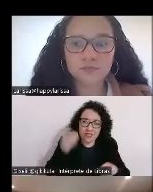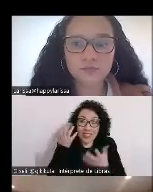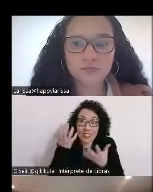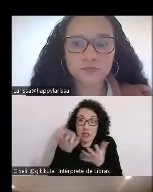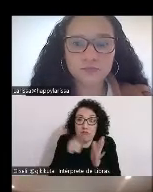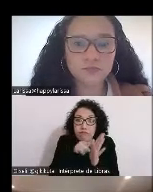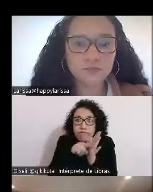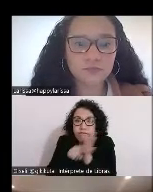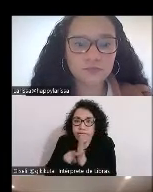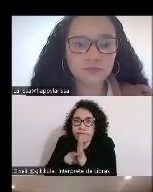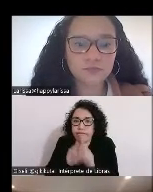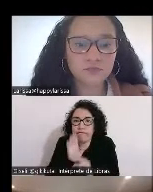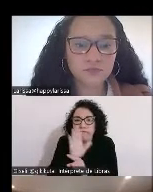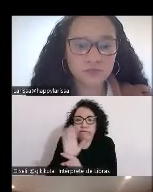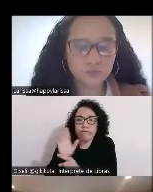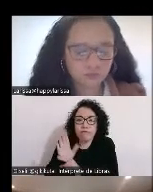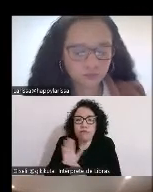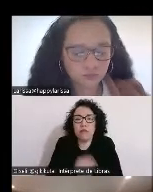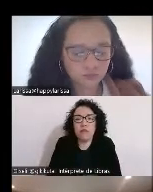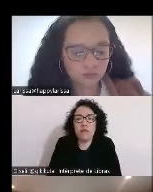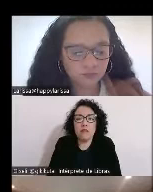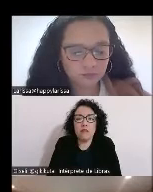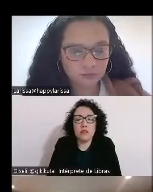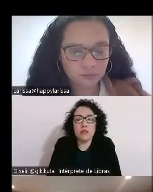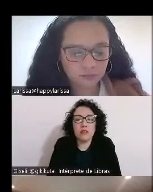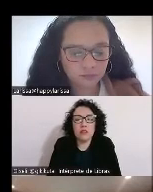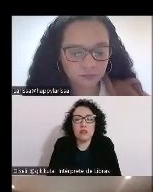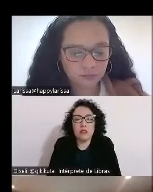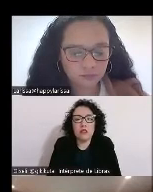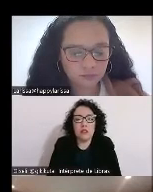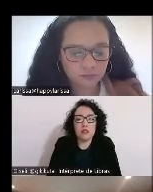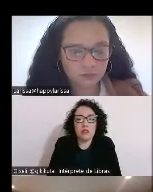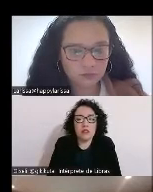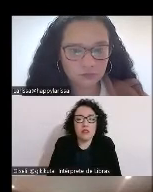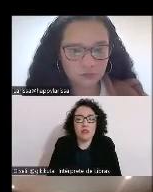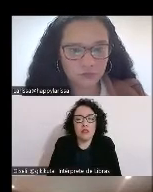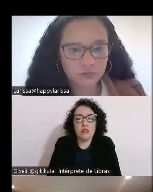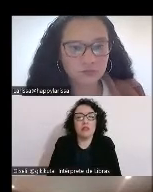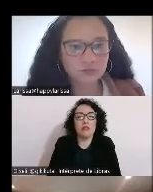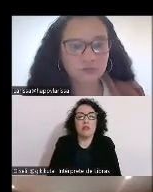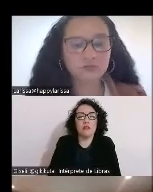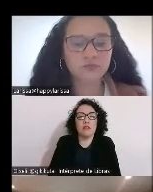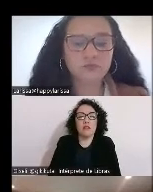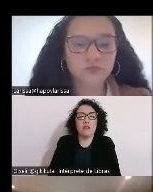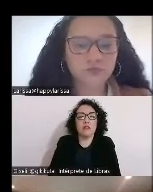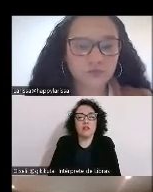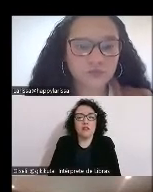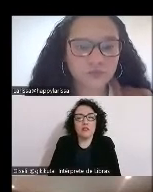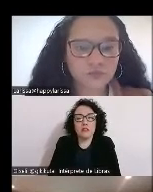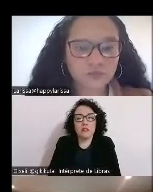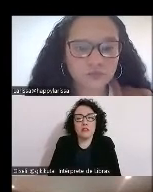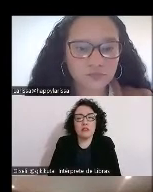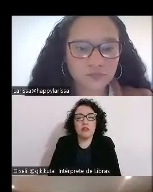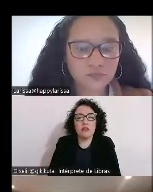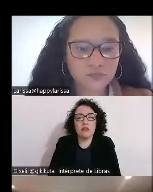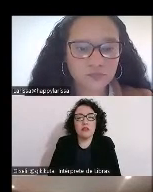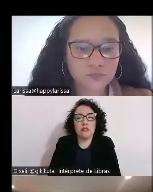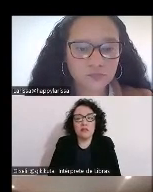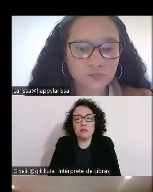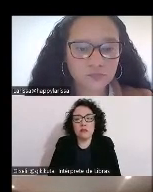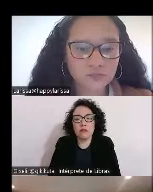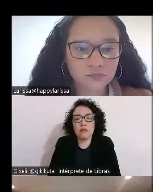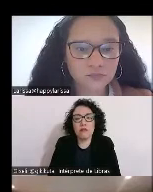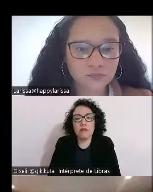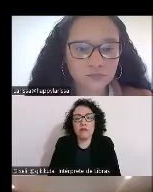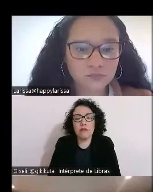the outcomes are in the lower right-hand side of this diagram. The goal of gifted programs is to increase